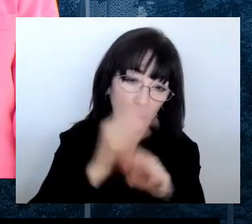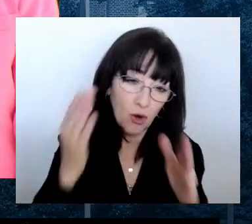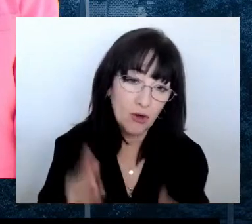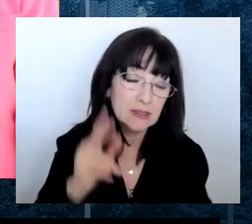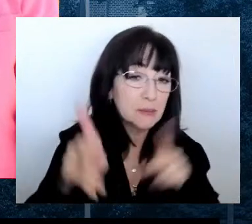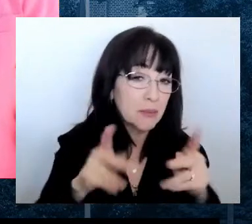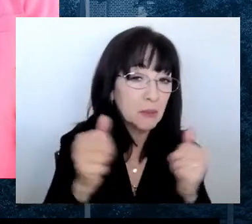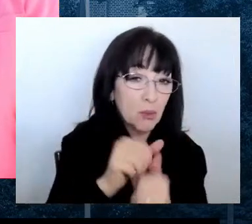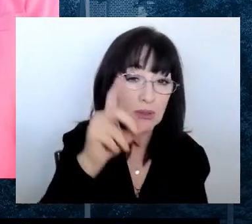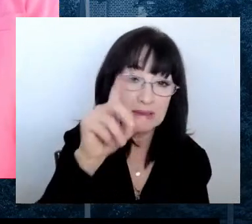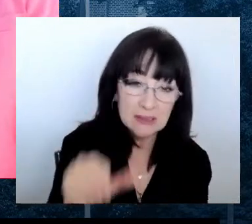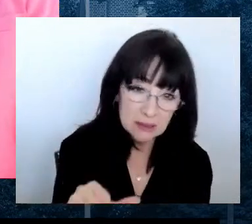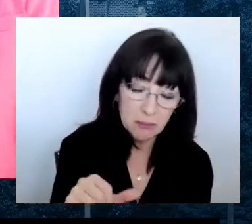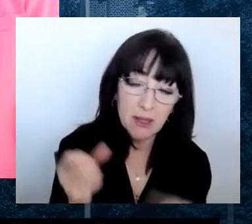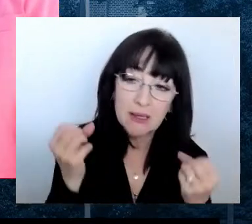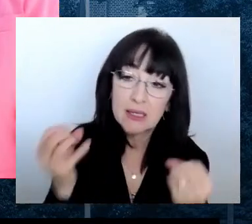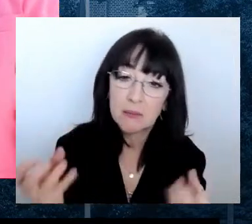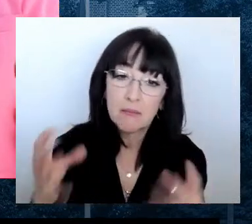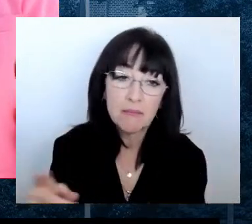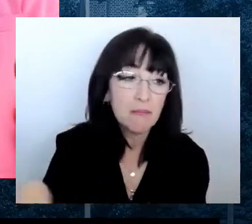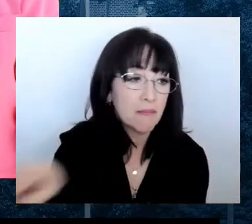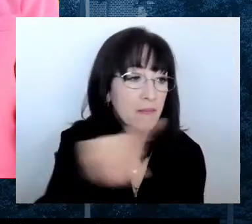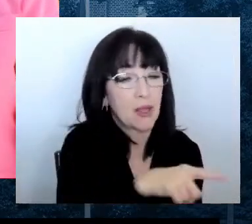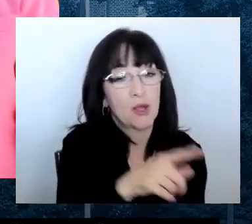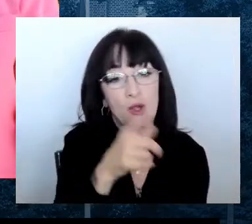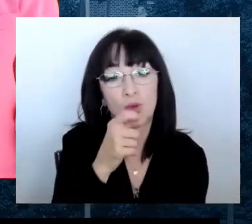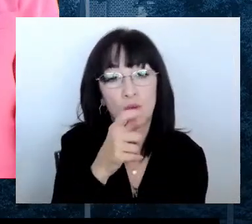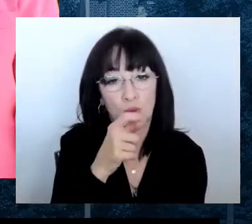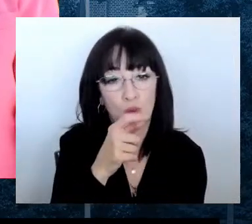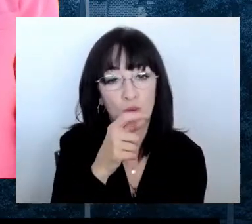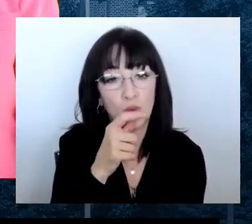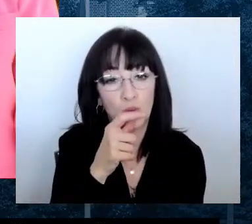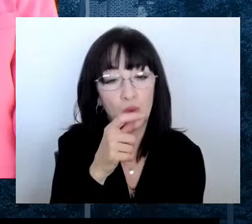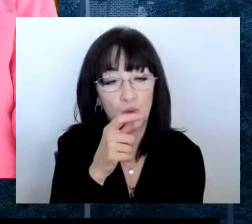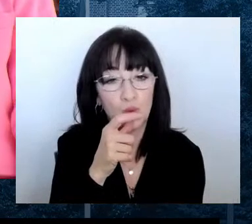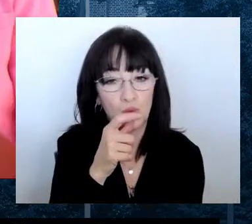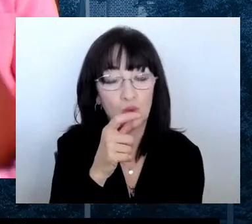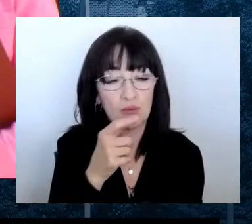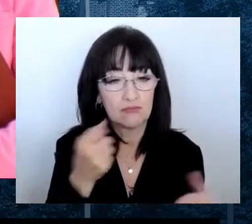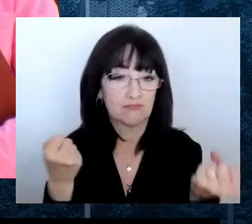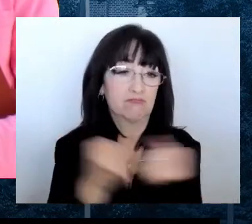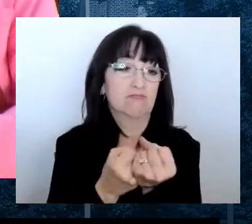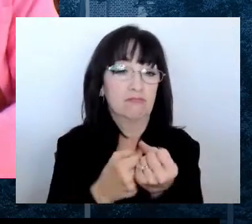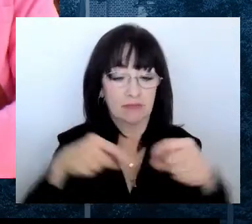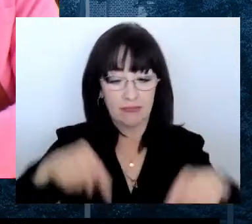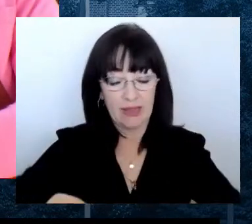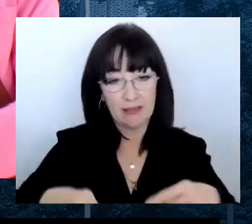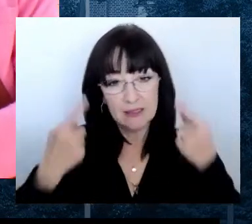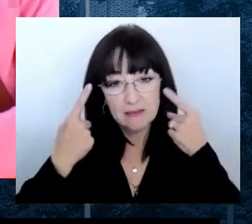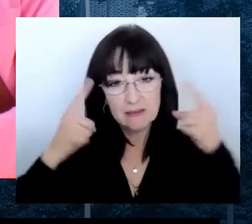and so many more, were the ones who delivered this victory for all Delawareans.